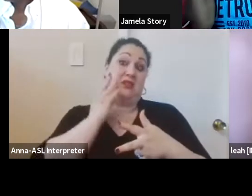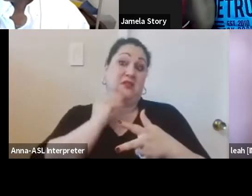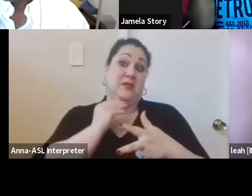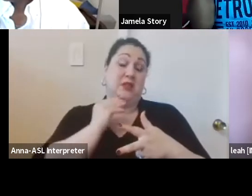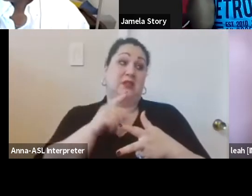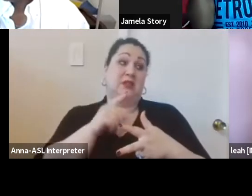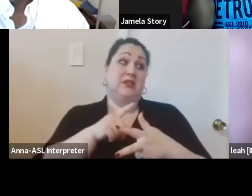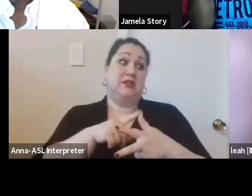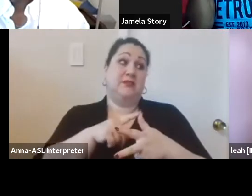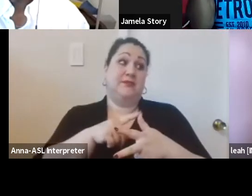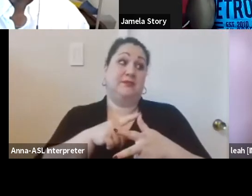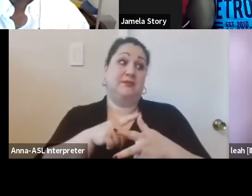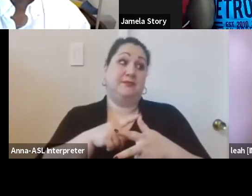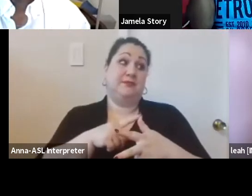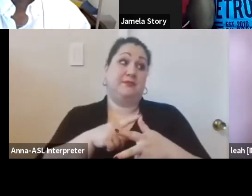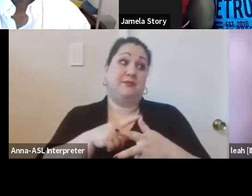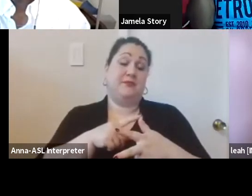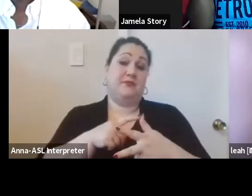was,